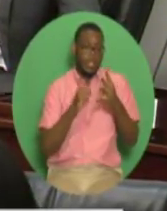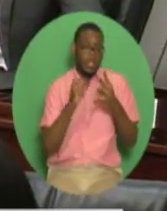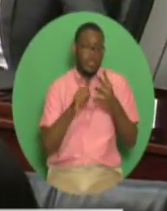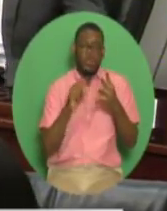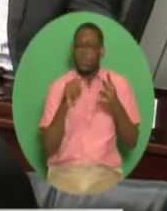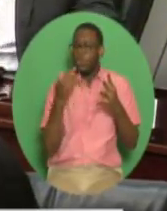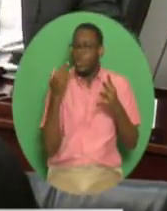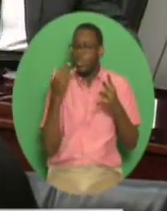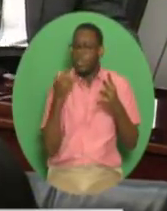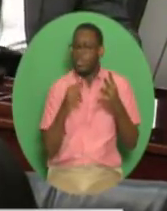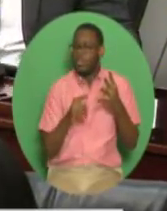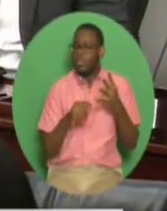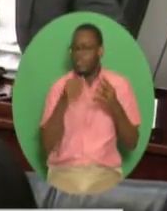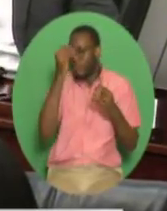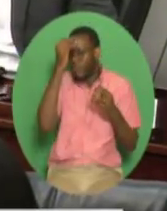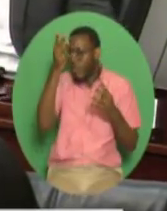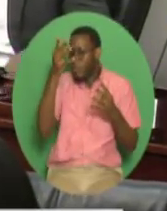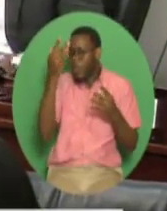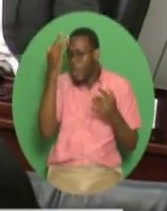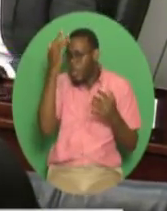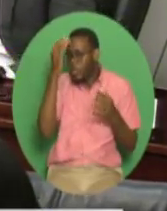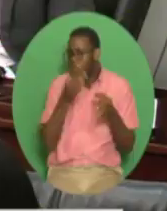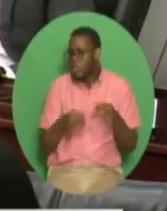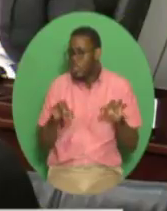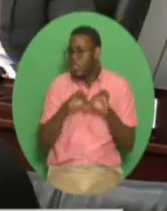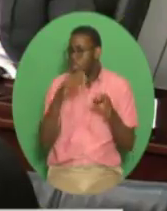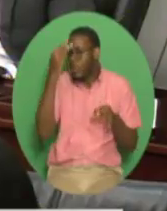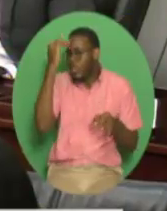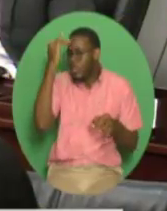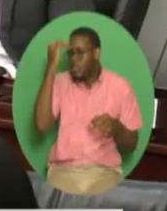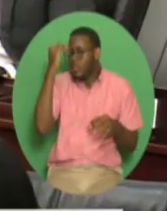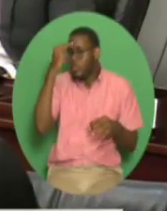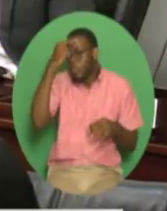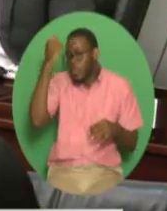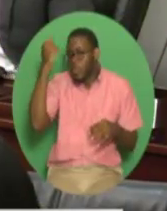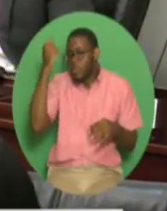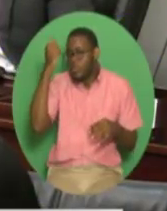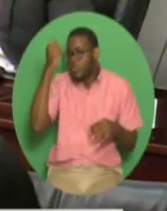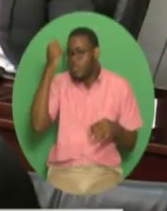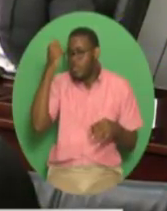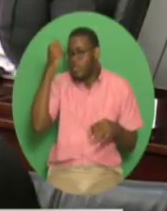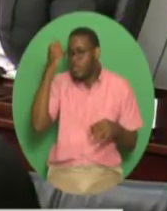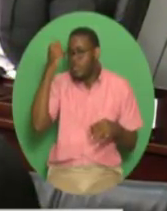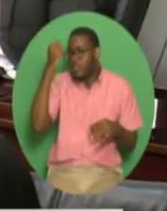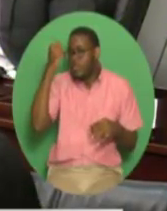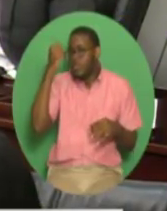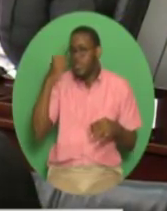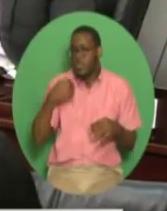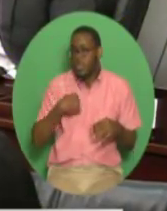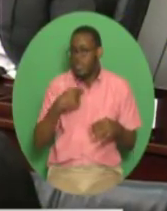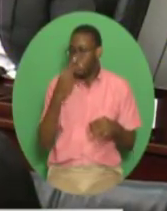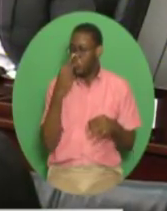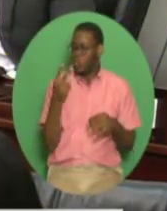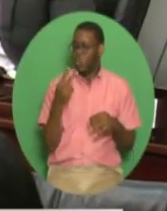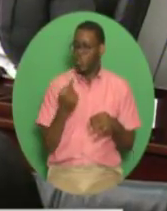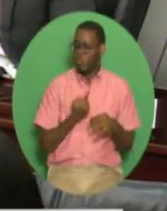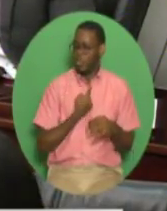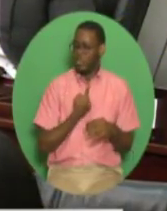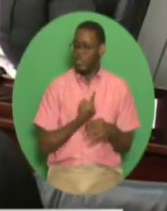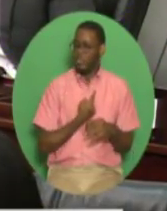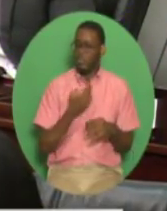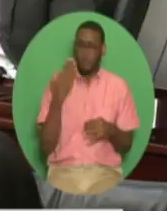me to pronounce on this, simply because I saw a media